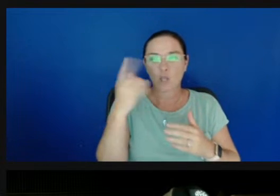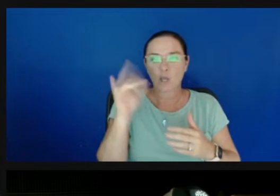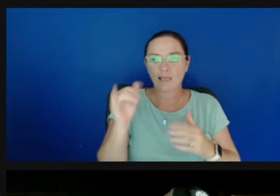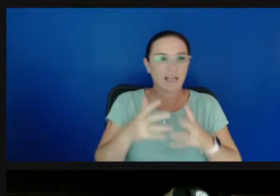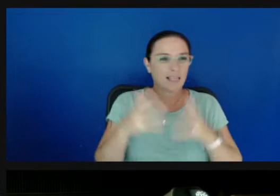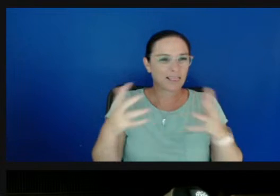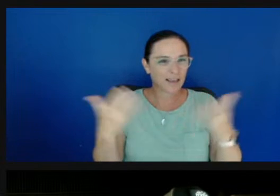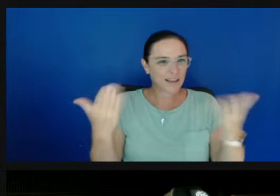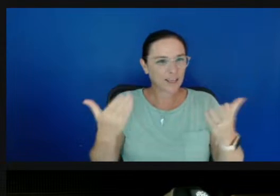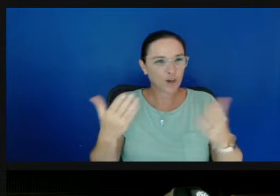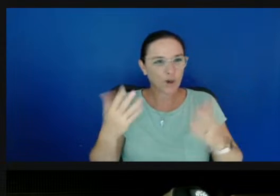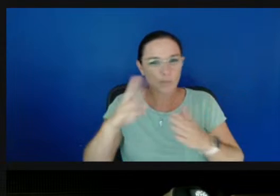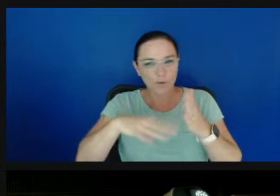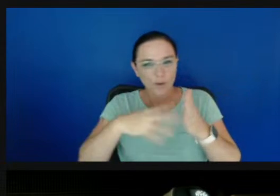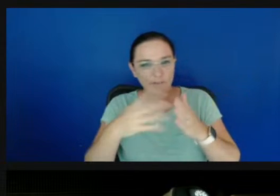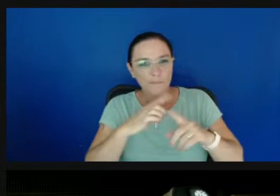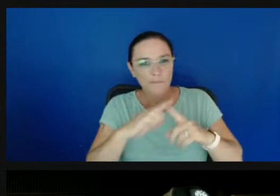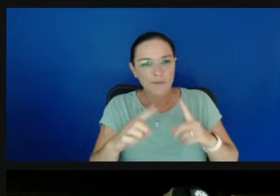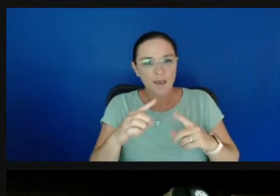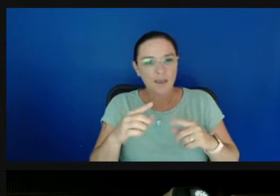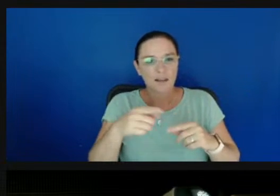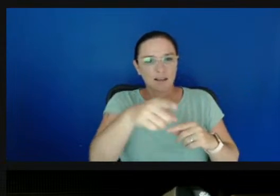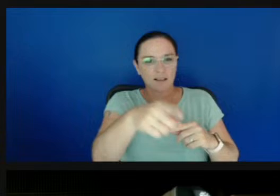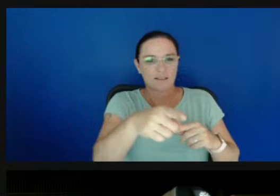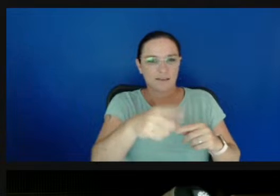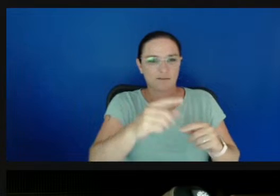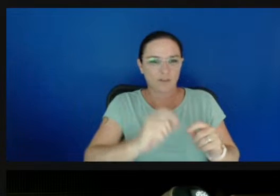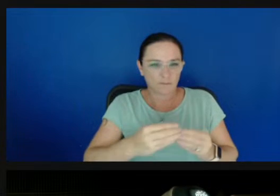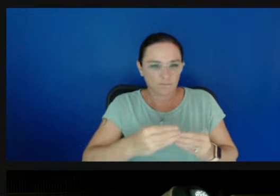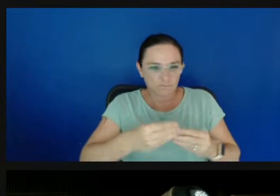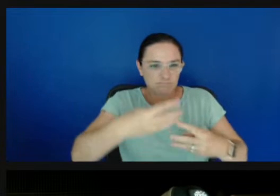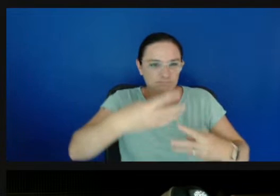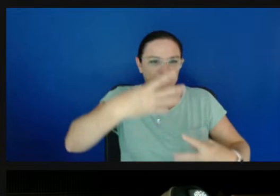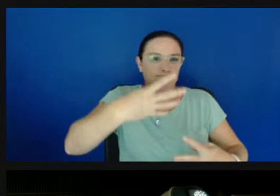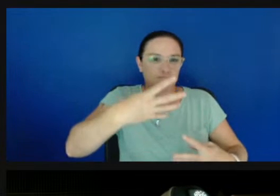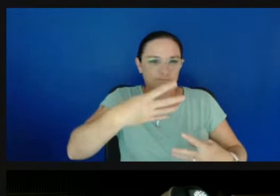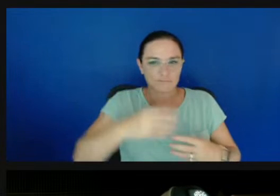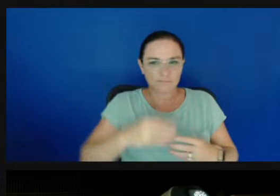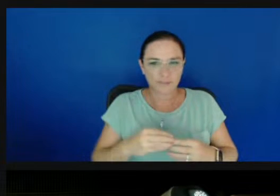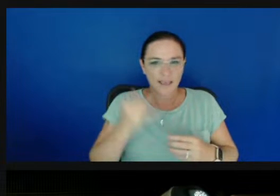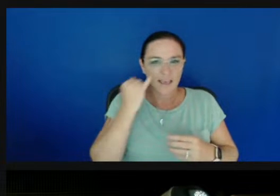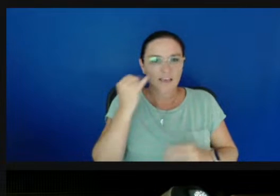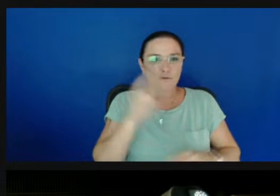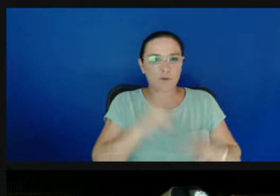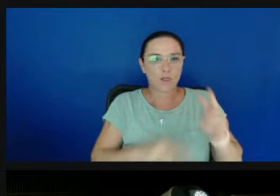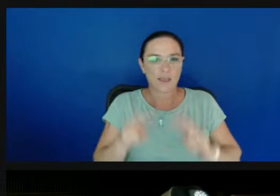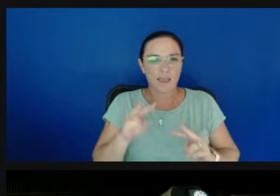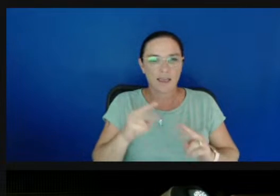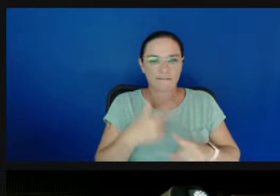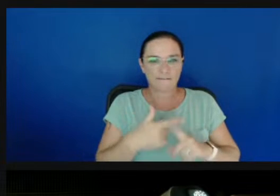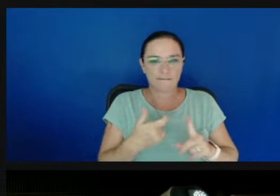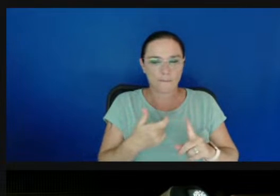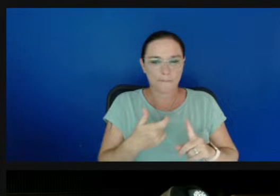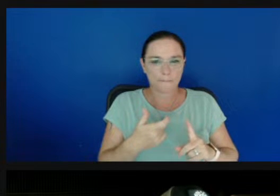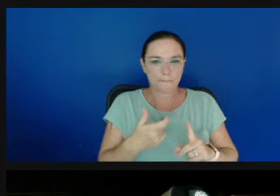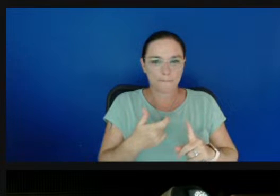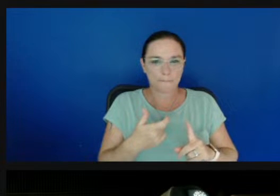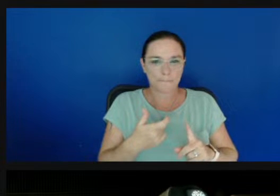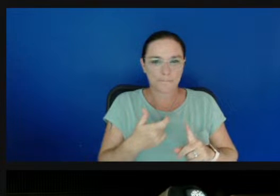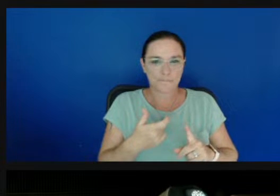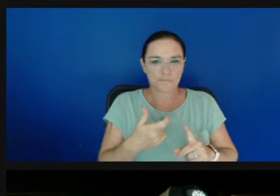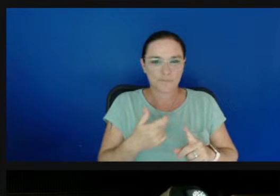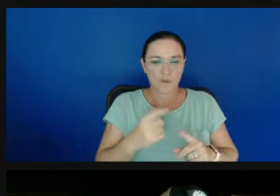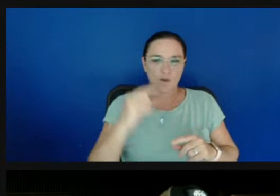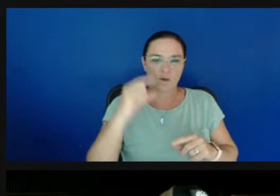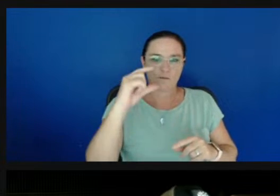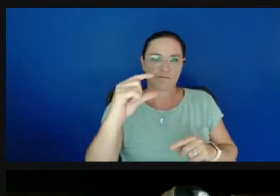remember that this scale has been massively blown out. And so if we look at just from the